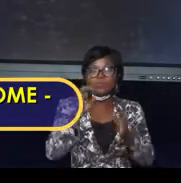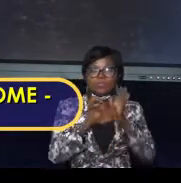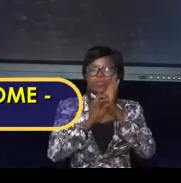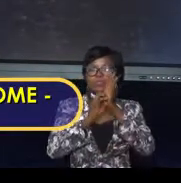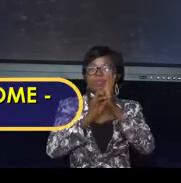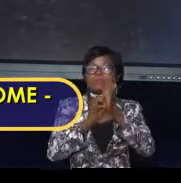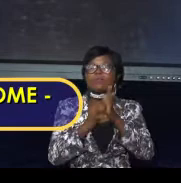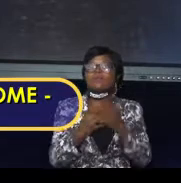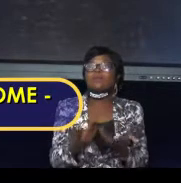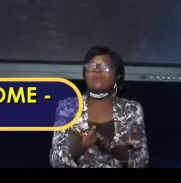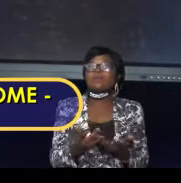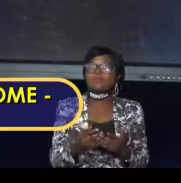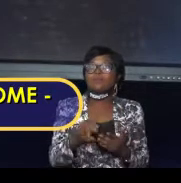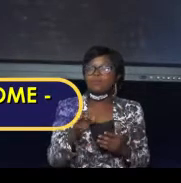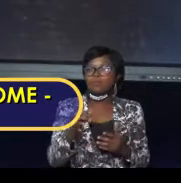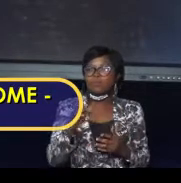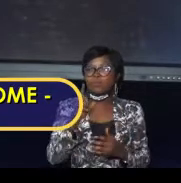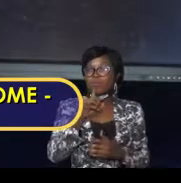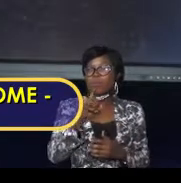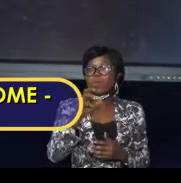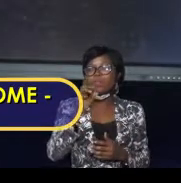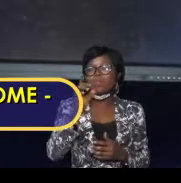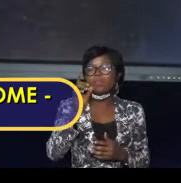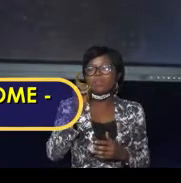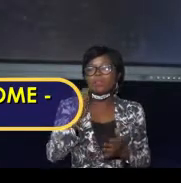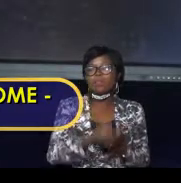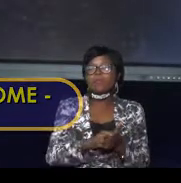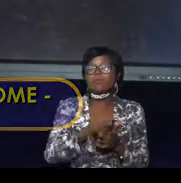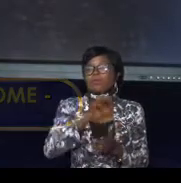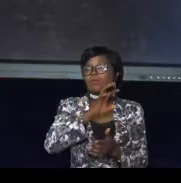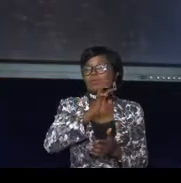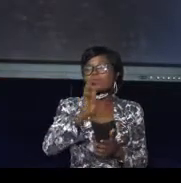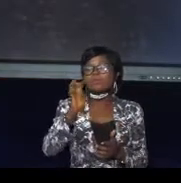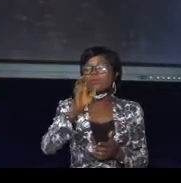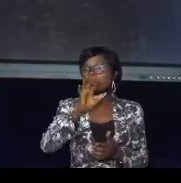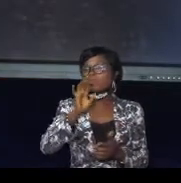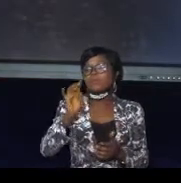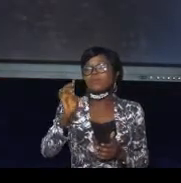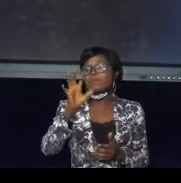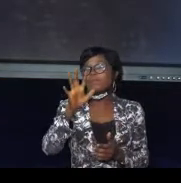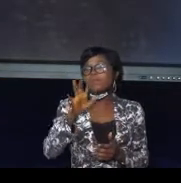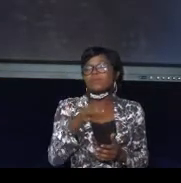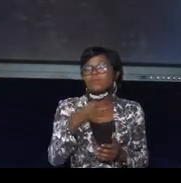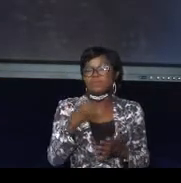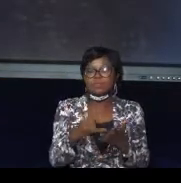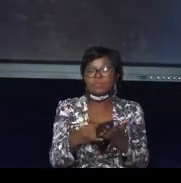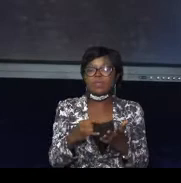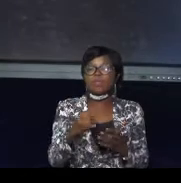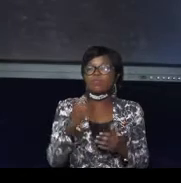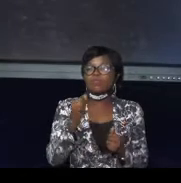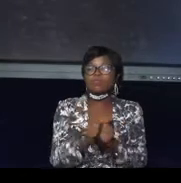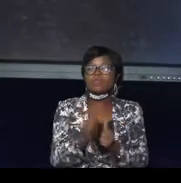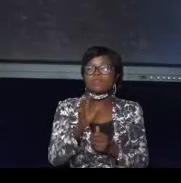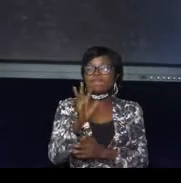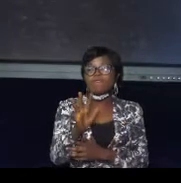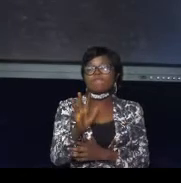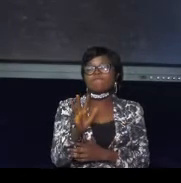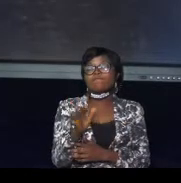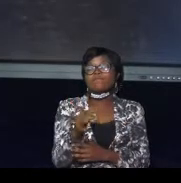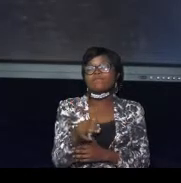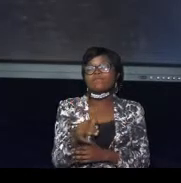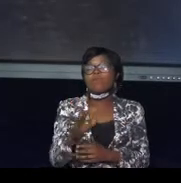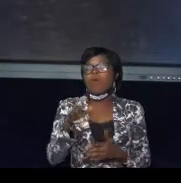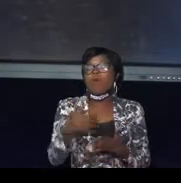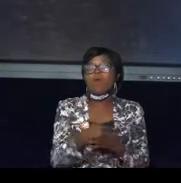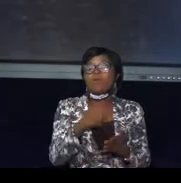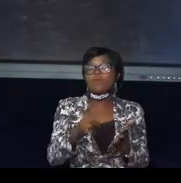0, 1220, it ends with 0, 1775, it ends with 0, it ends with 5. 5 is in